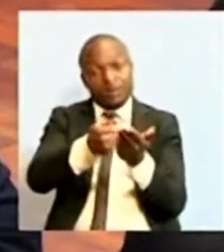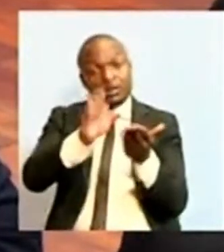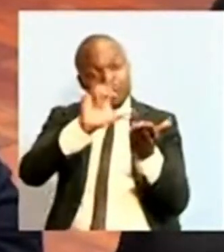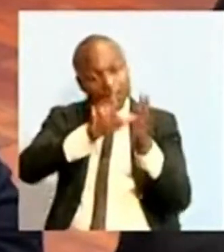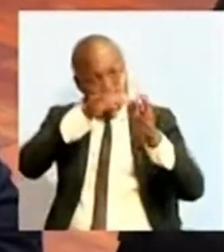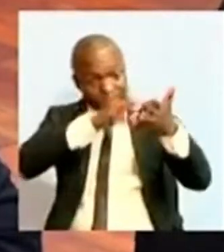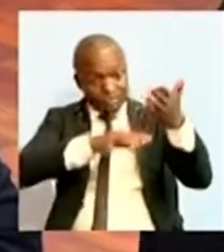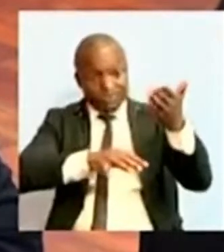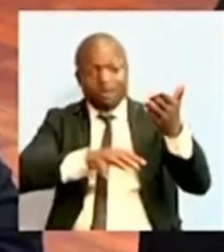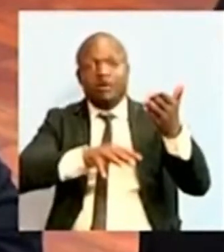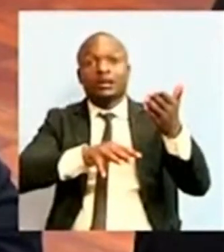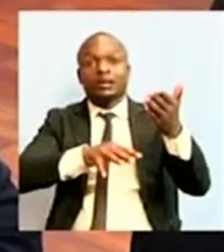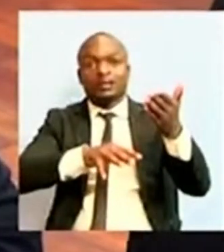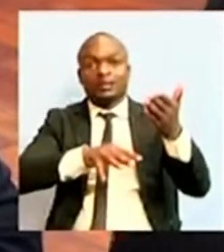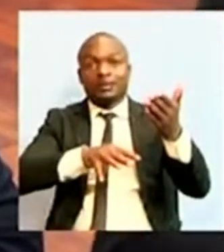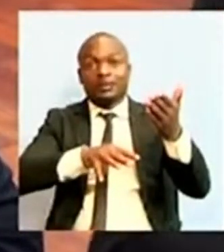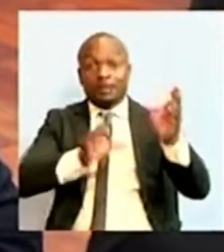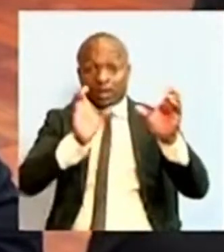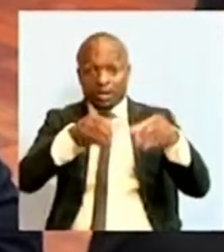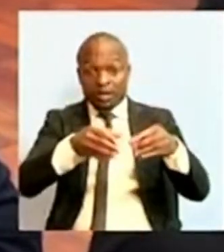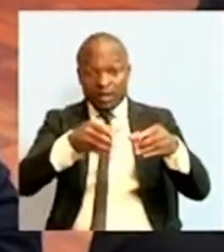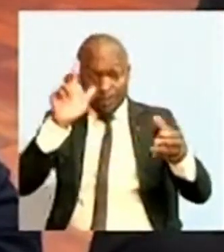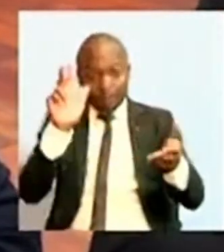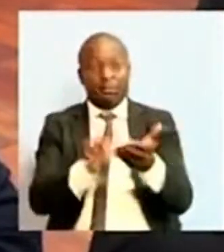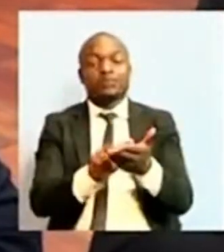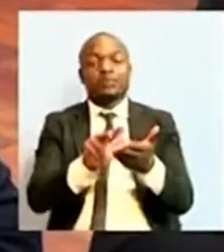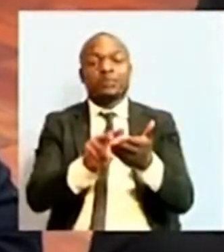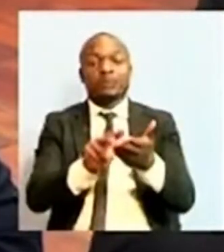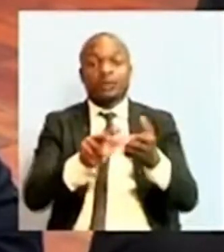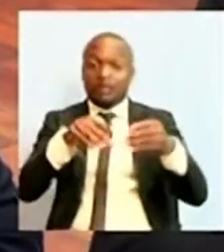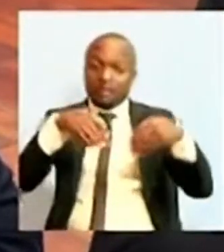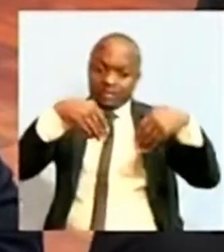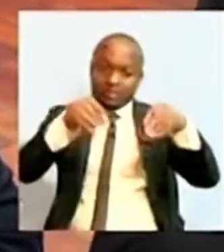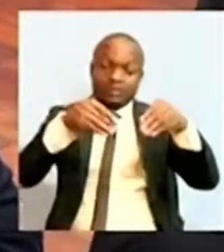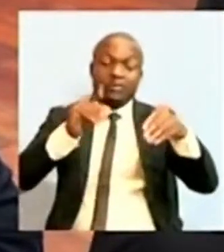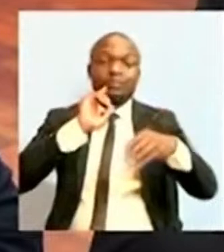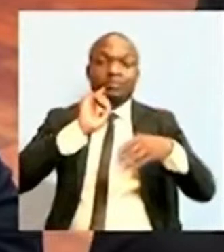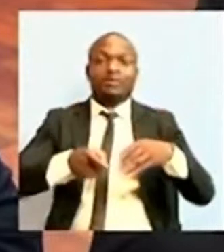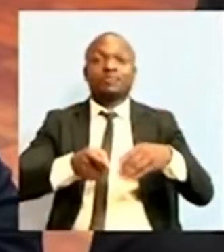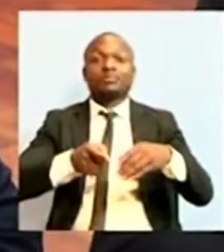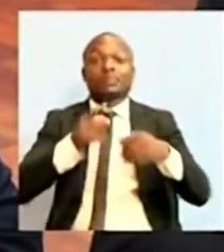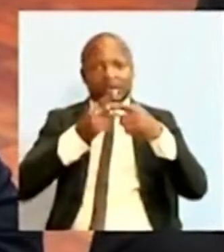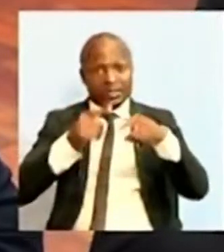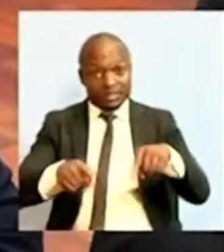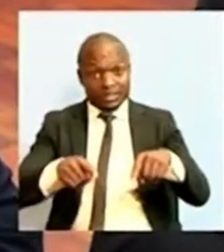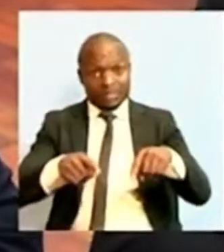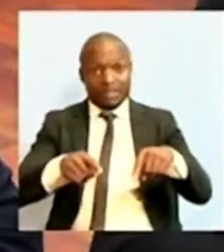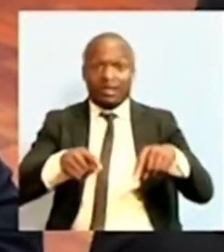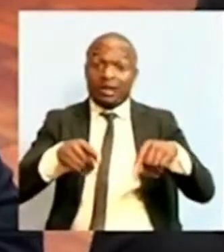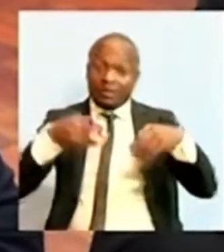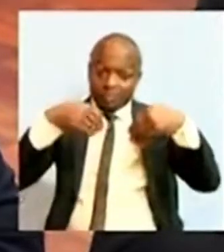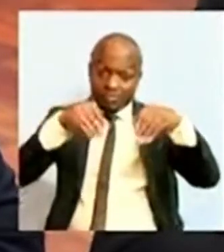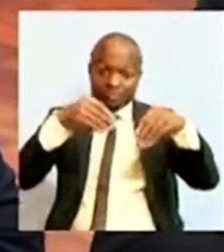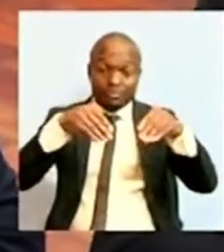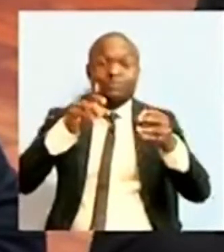the Council that has since approved that the re-auction takes place, and also that the disposal